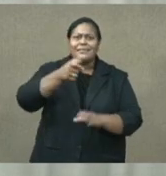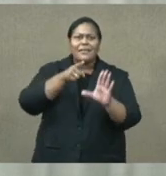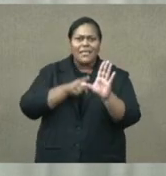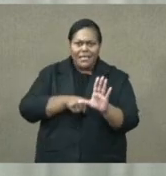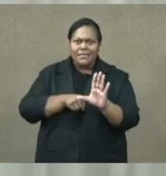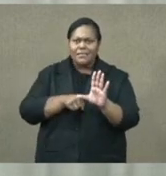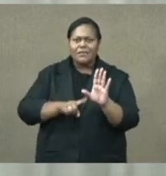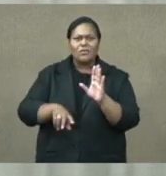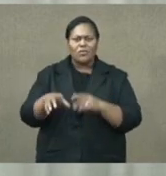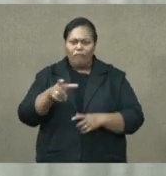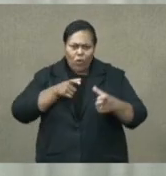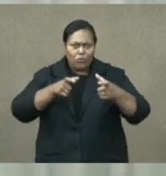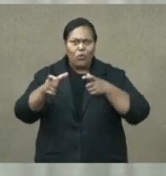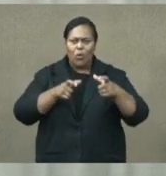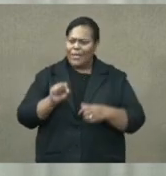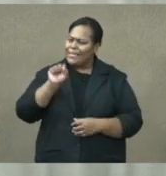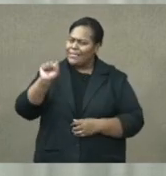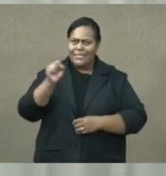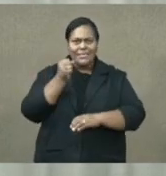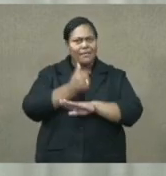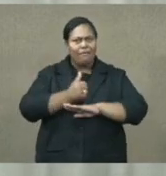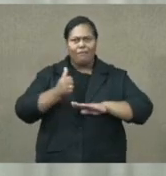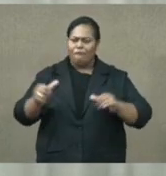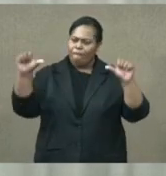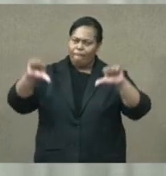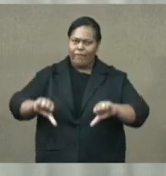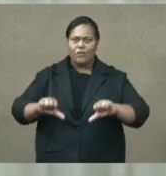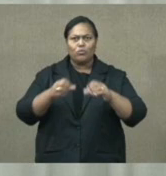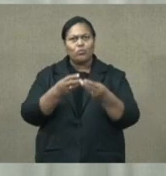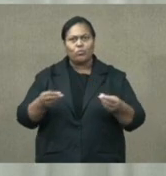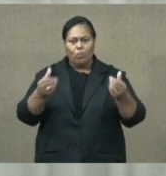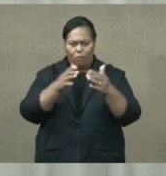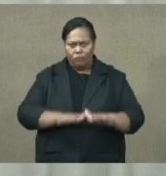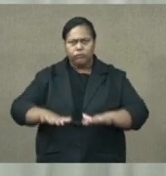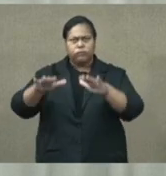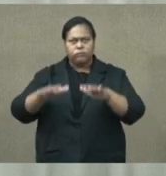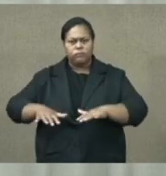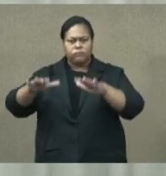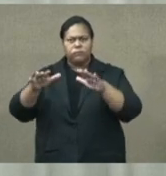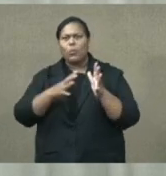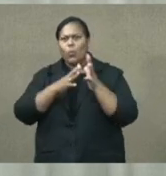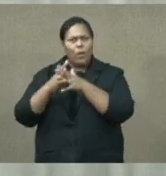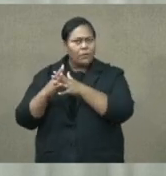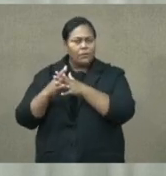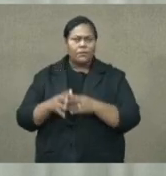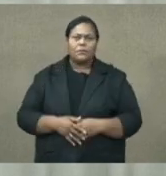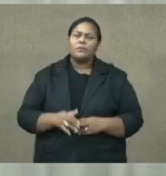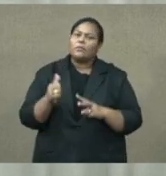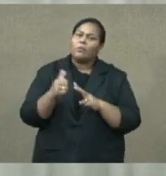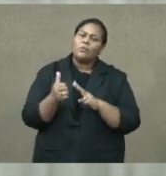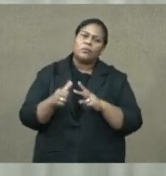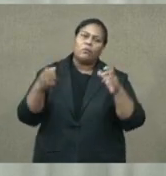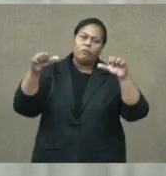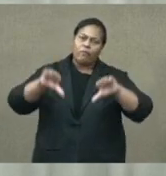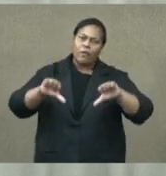government failed to solve or mitigate the flooding problems in the West. They also failed to do many